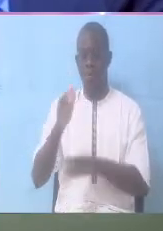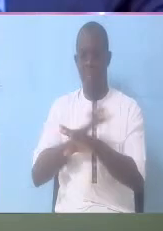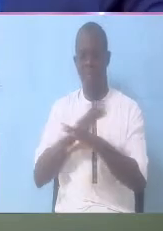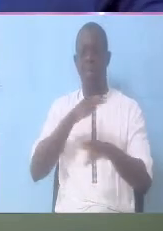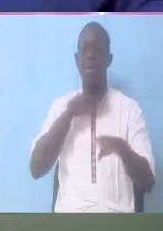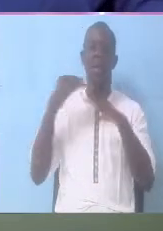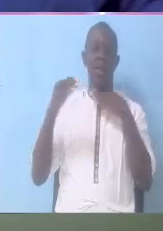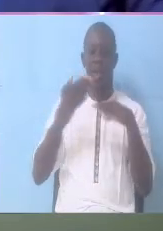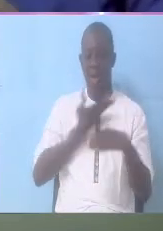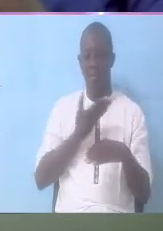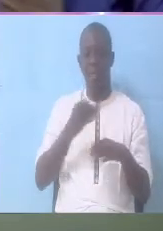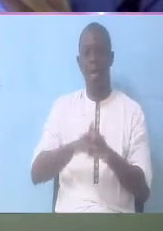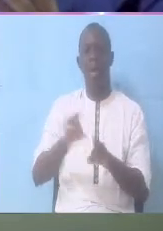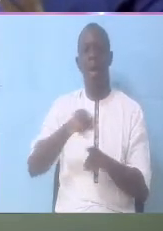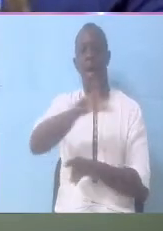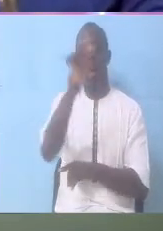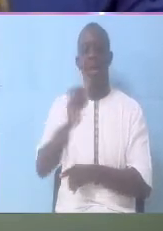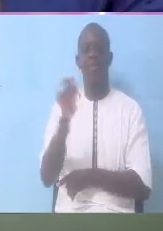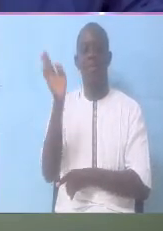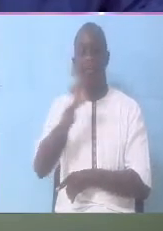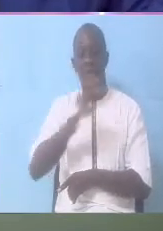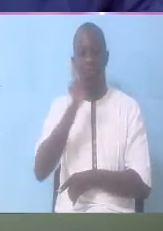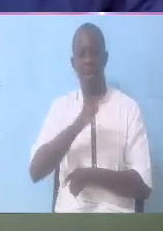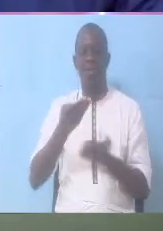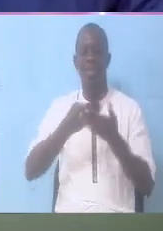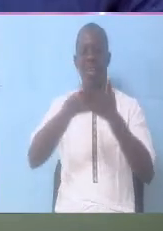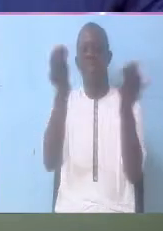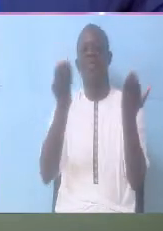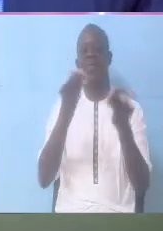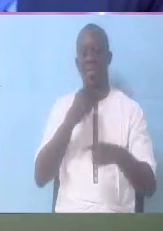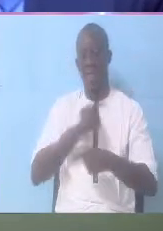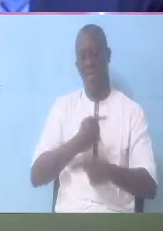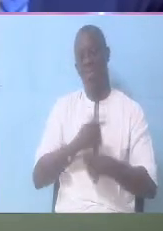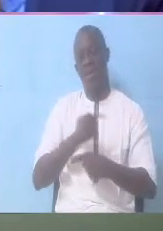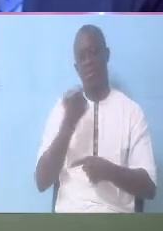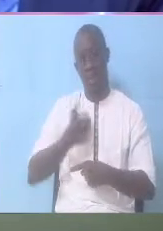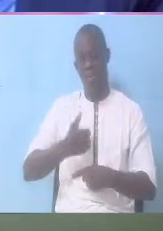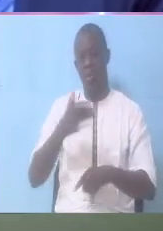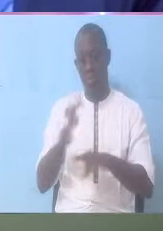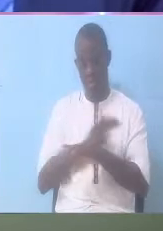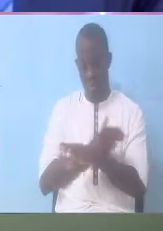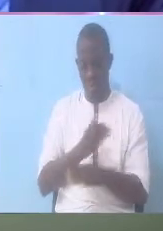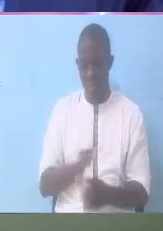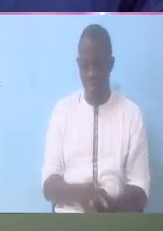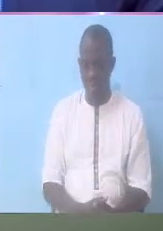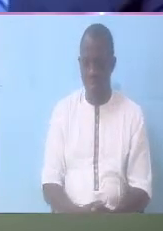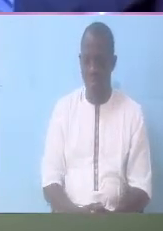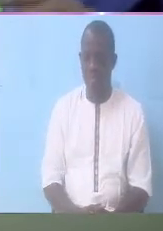sir. And a lie was fed to the Gambian people,